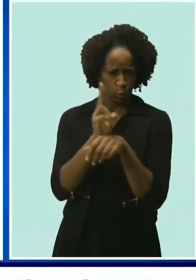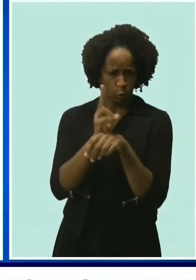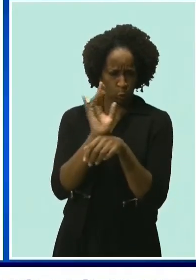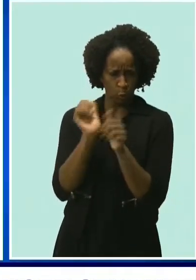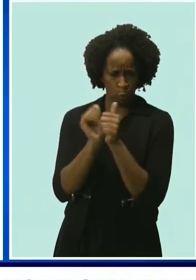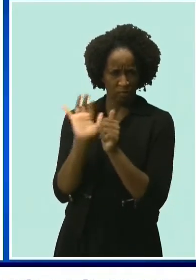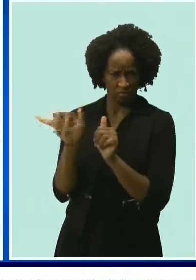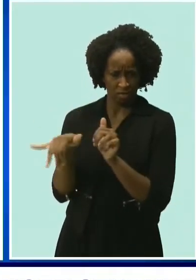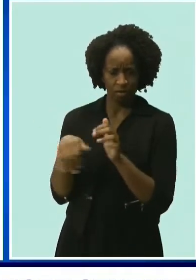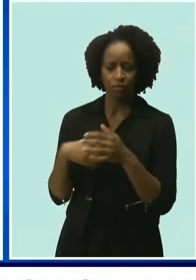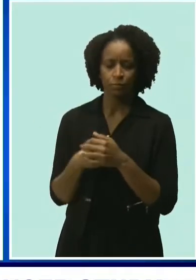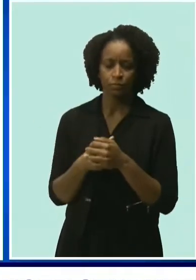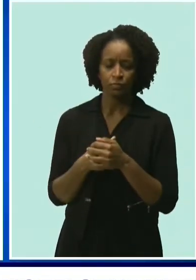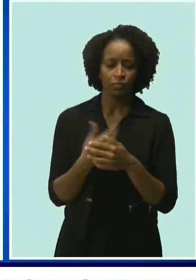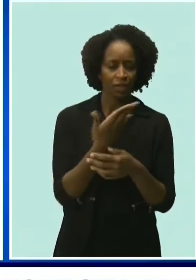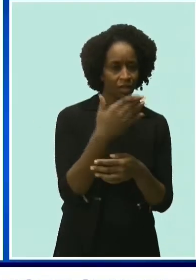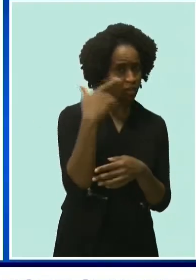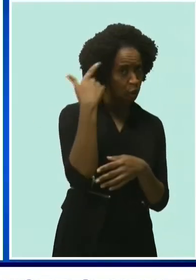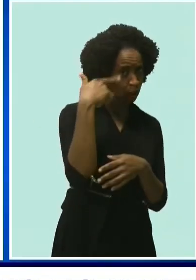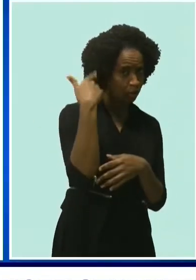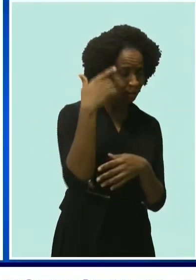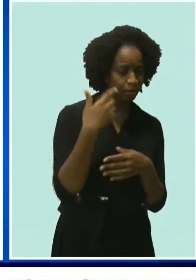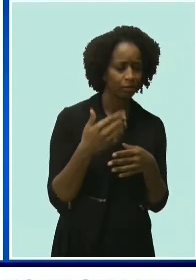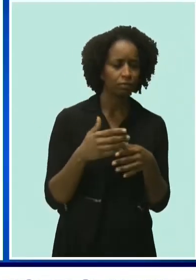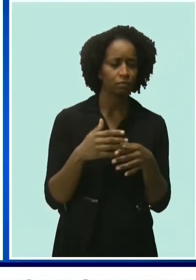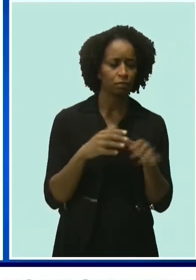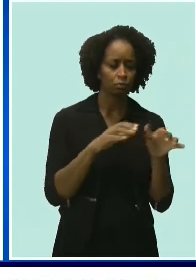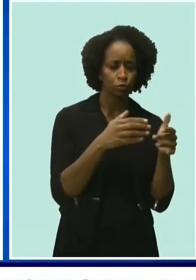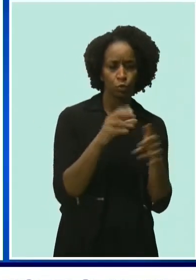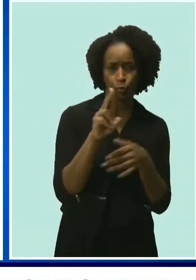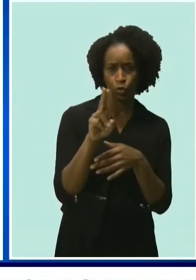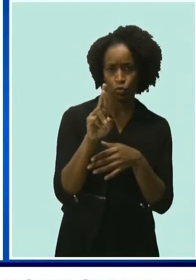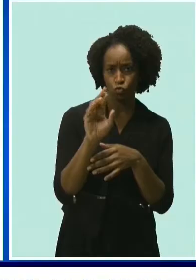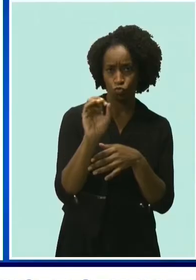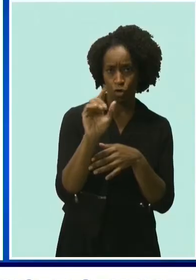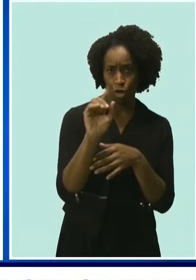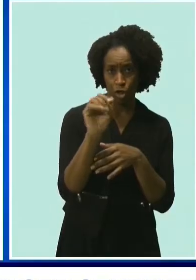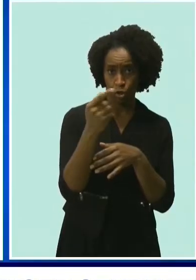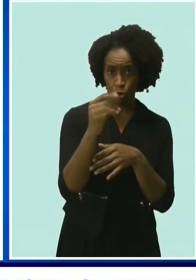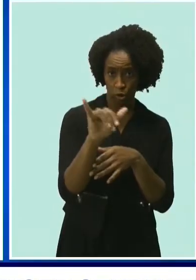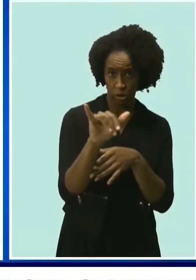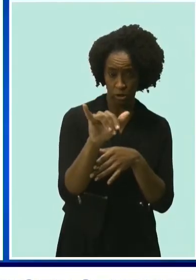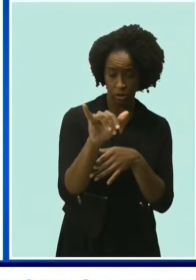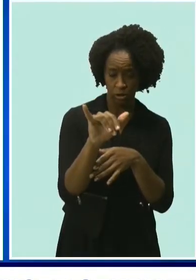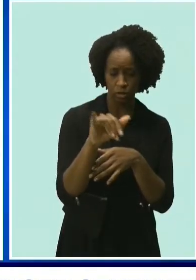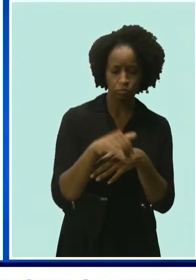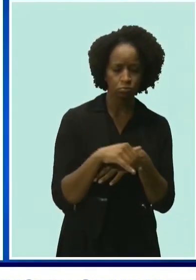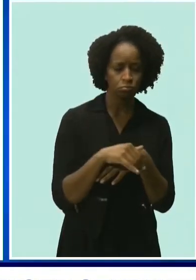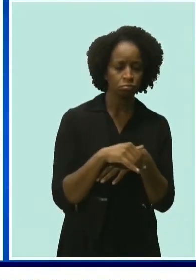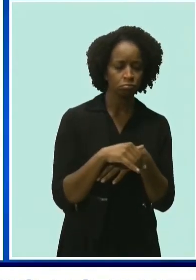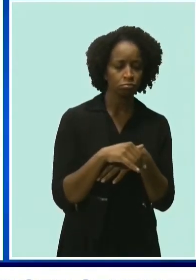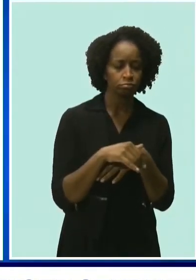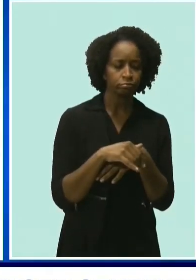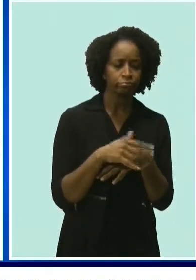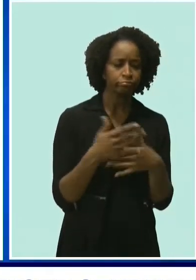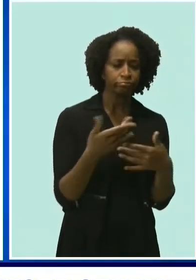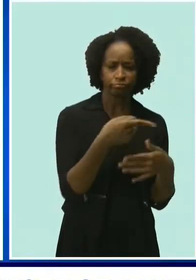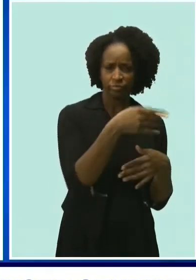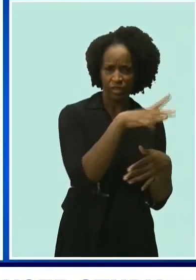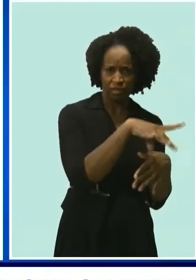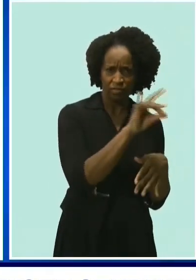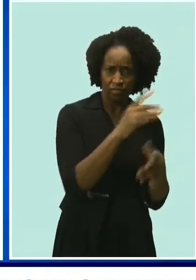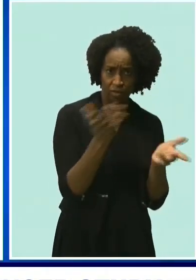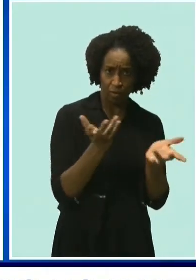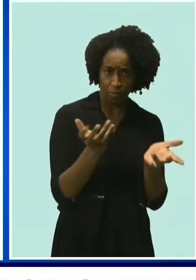the Institute of Urology, Professor Mark Emberton has shown that with this new protocol of the MRI, you can